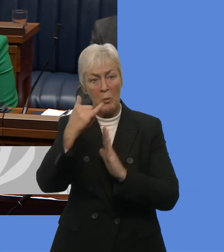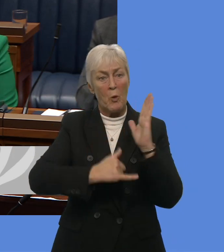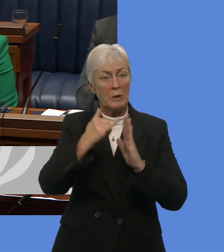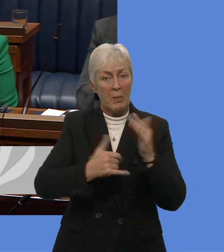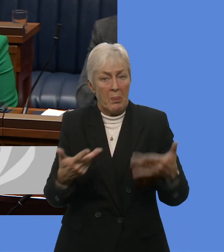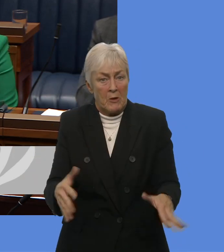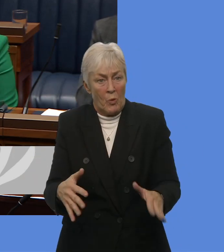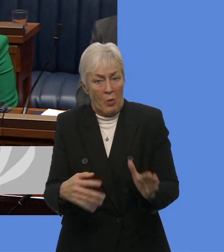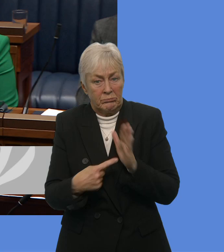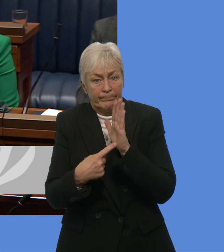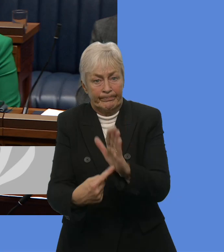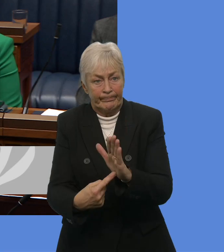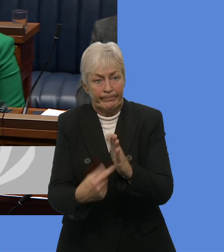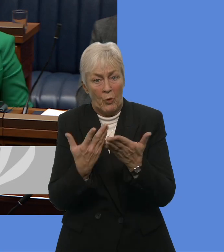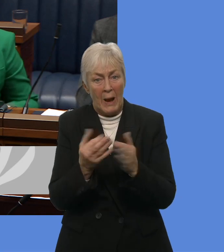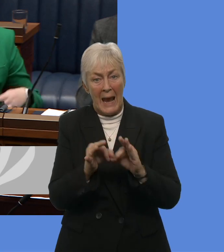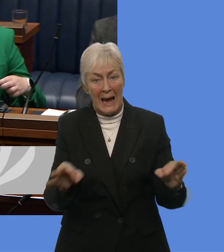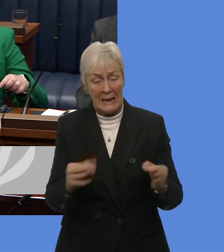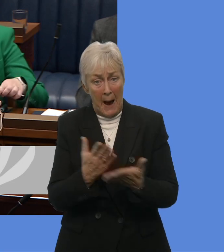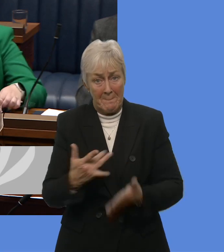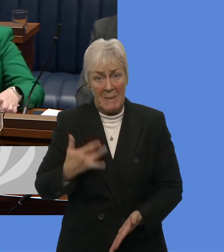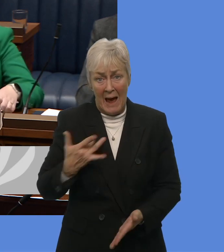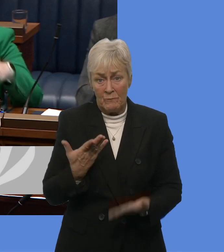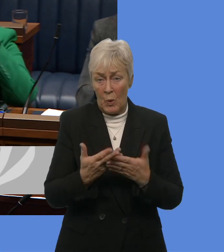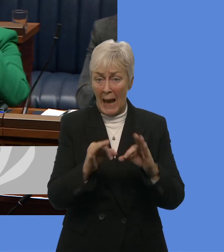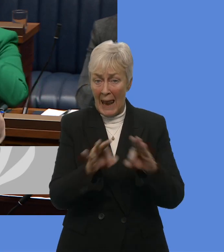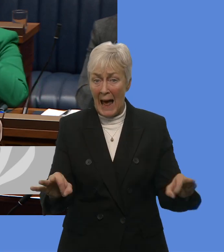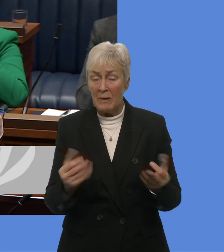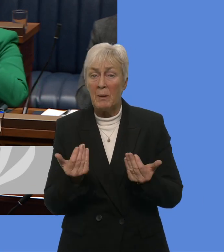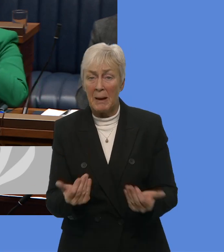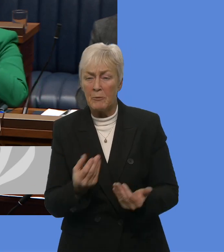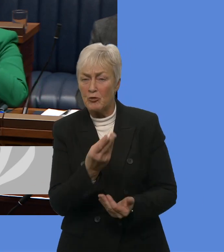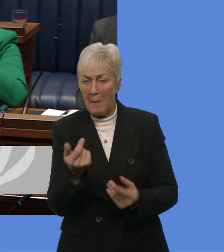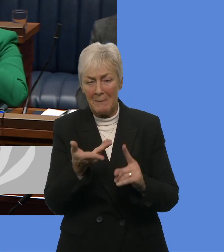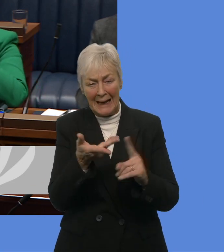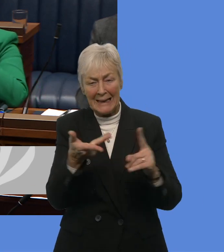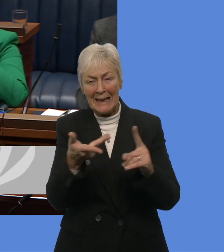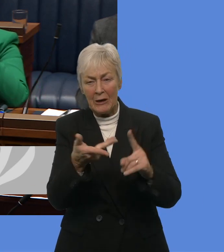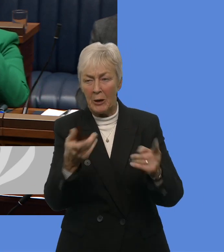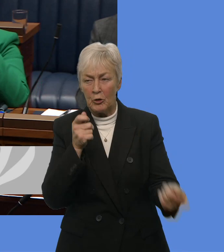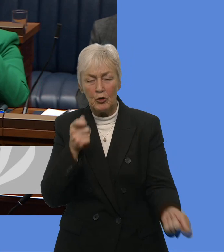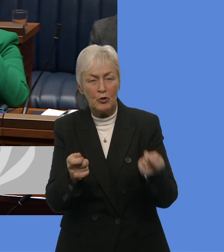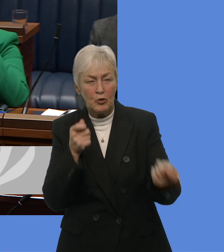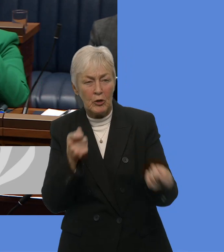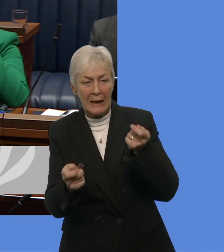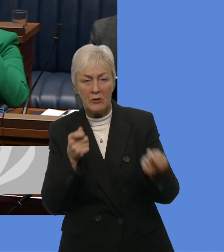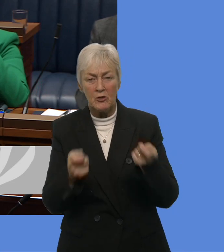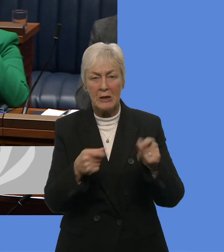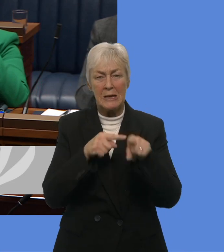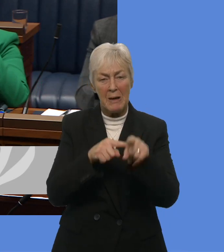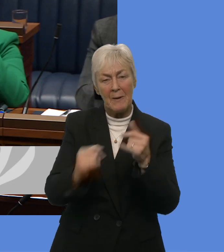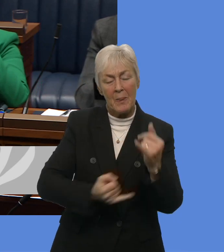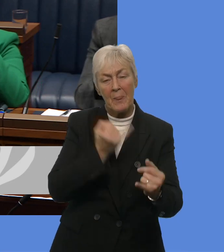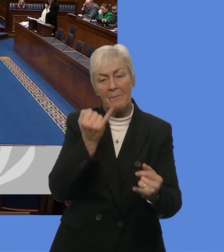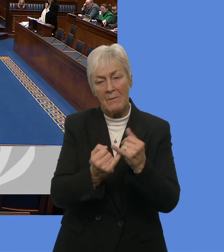available online. It's currently live online. But of course, some of those indicators will evolve and change depending on the final programme